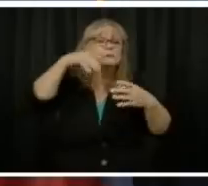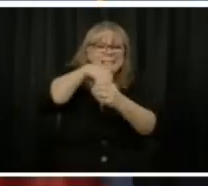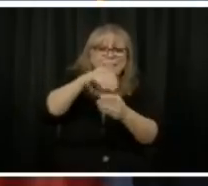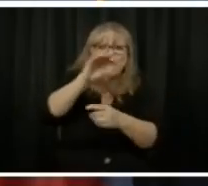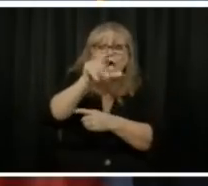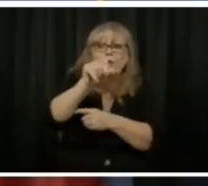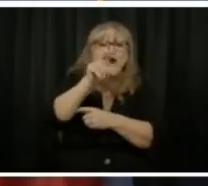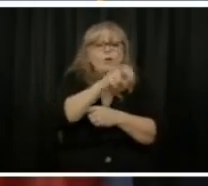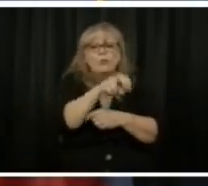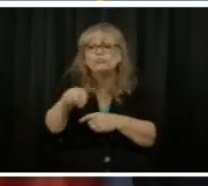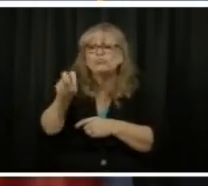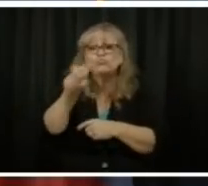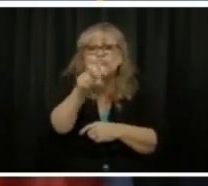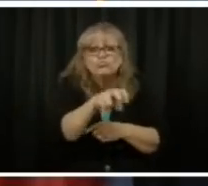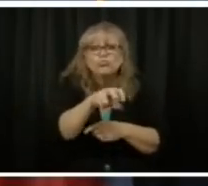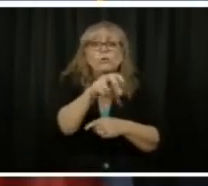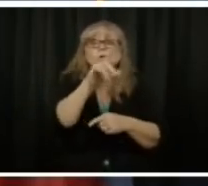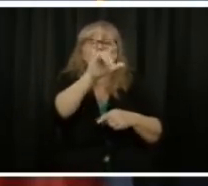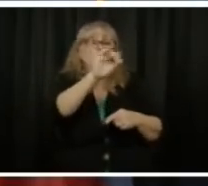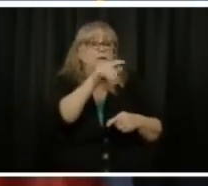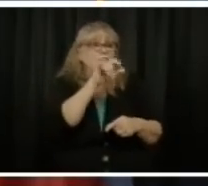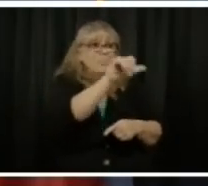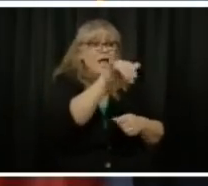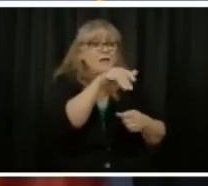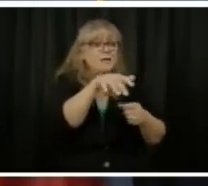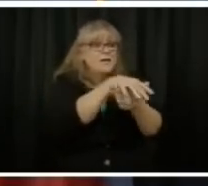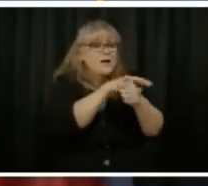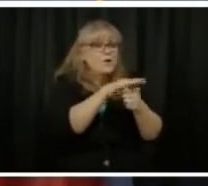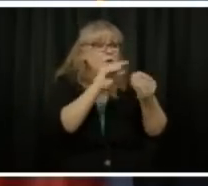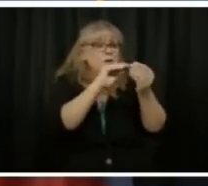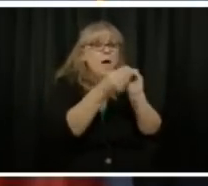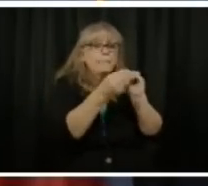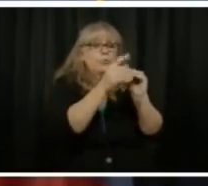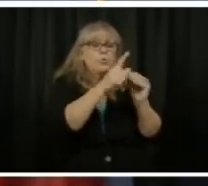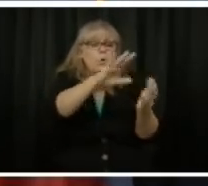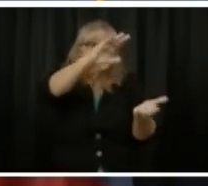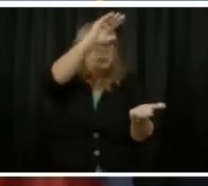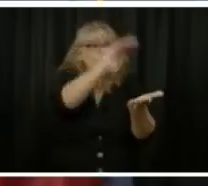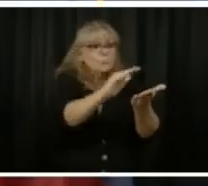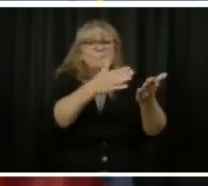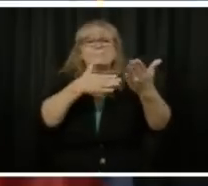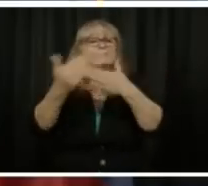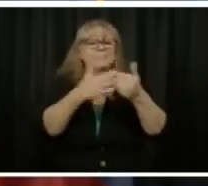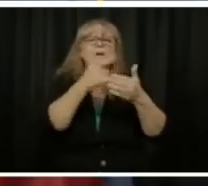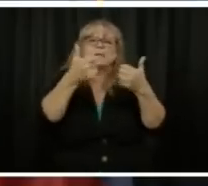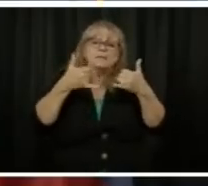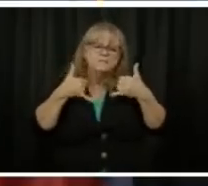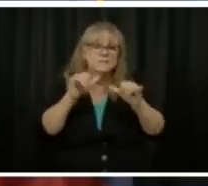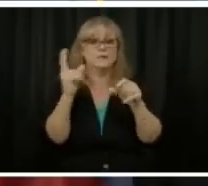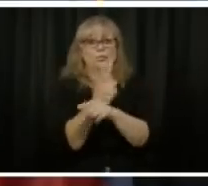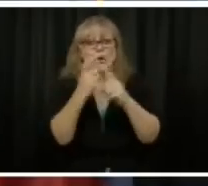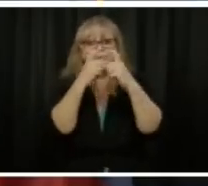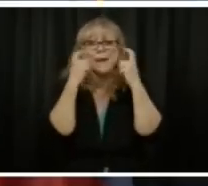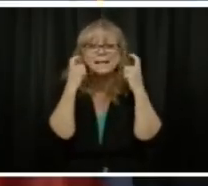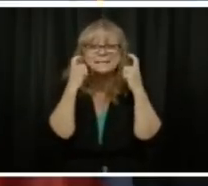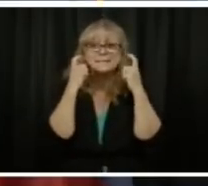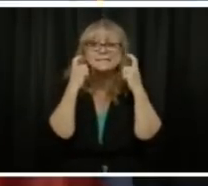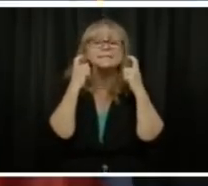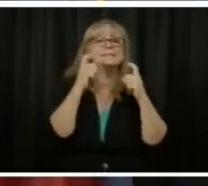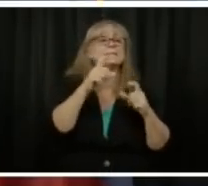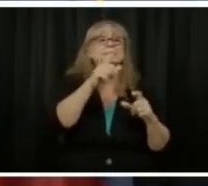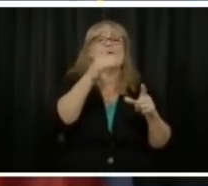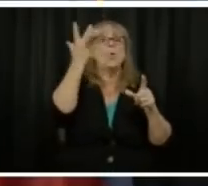incidents or very low local incidents, the reason the mask wearing is so important is we want to make sure that when people from Denver or Aurora or Eagle County